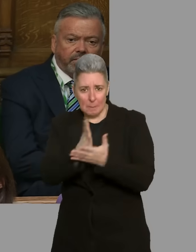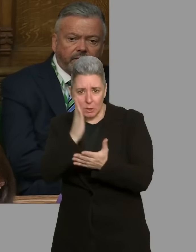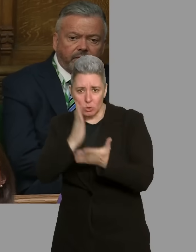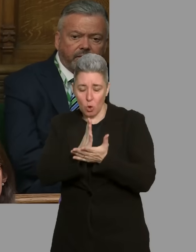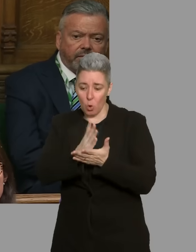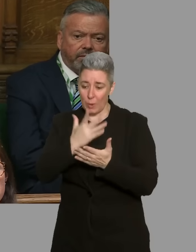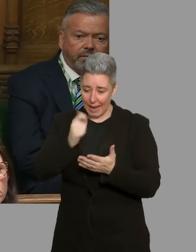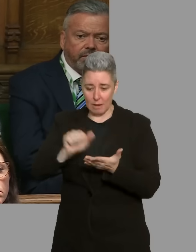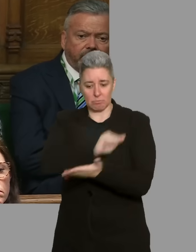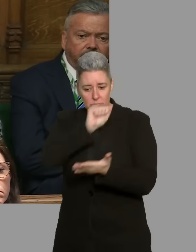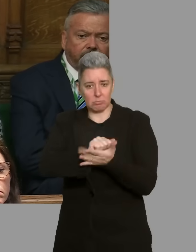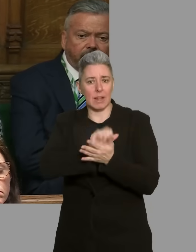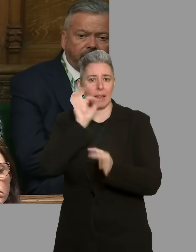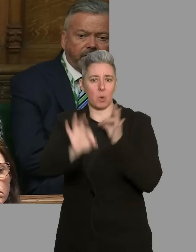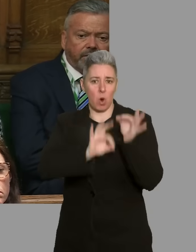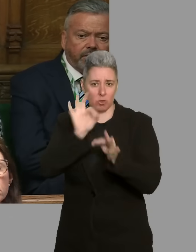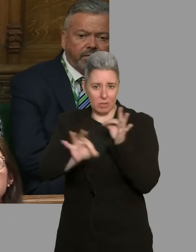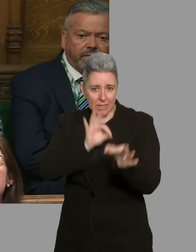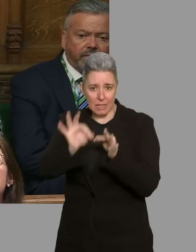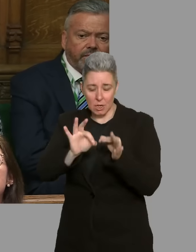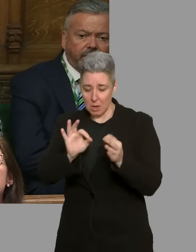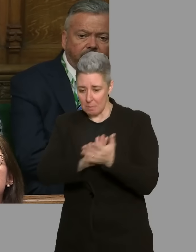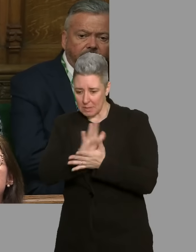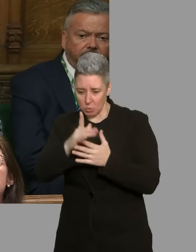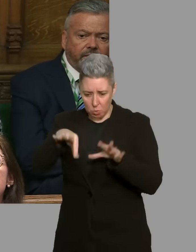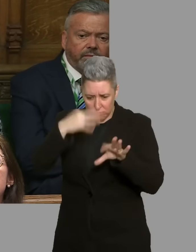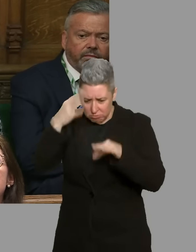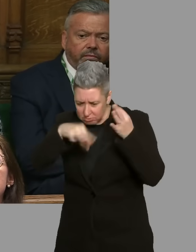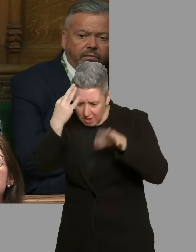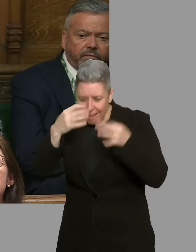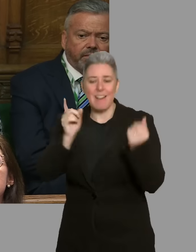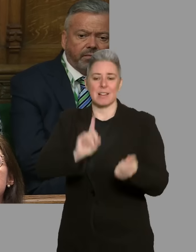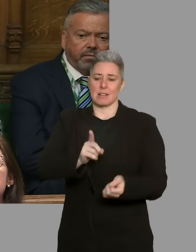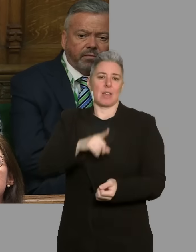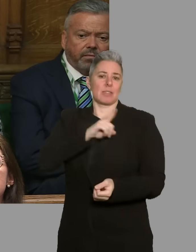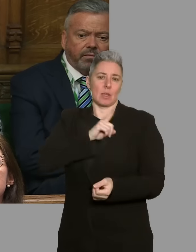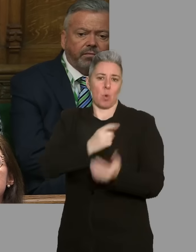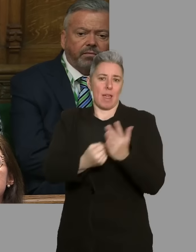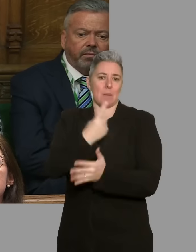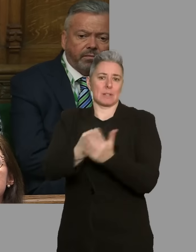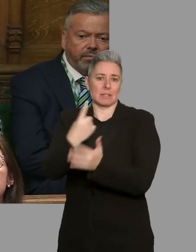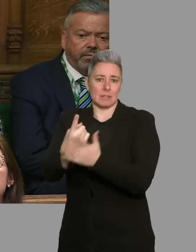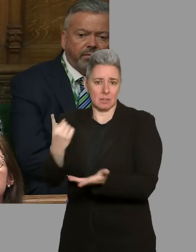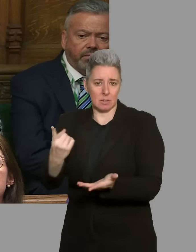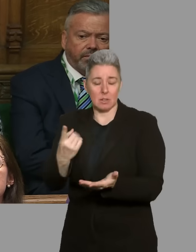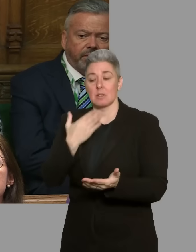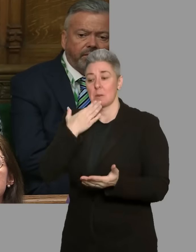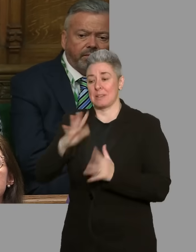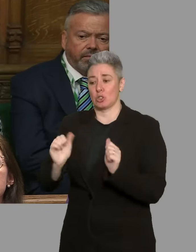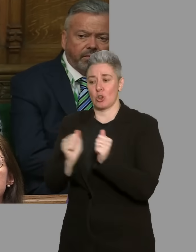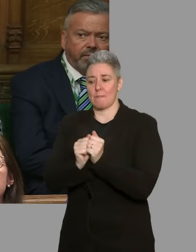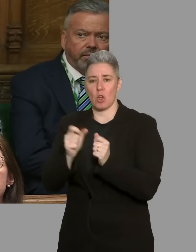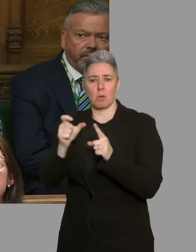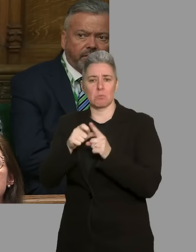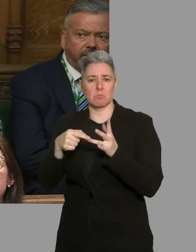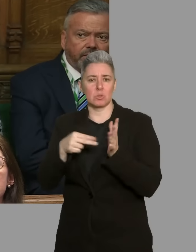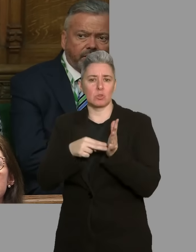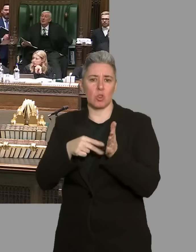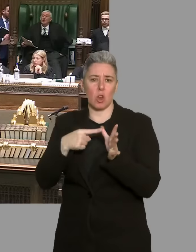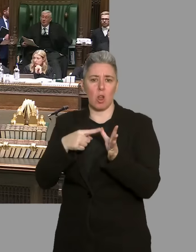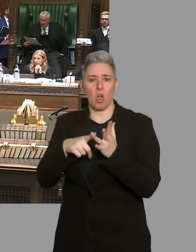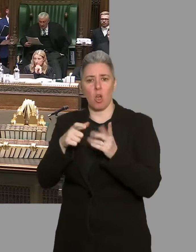join me in paying tribute to the courageous families campaigning to ensure that nobody has to suffer the same tragedy